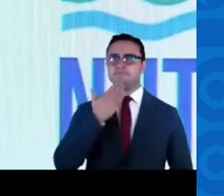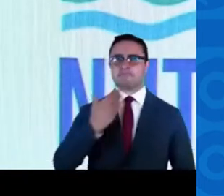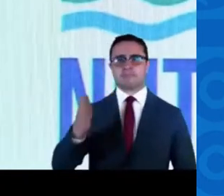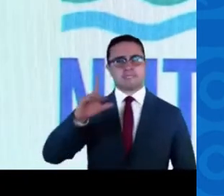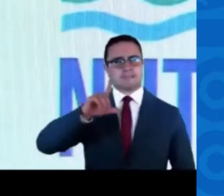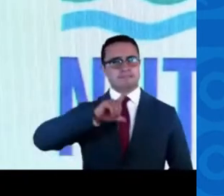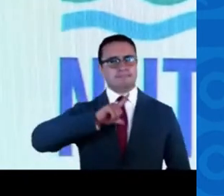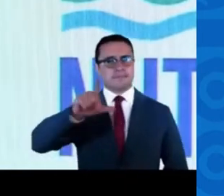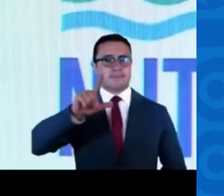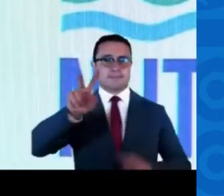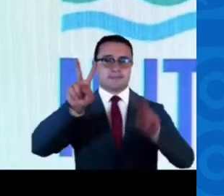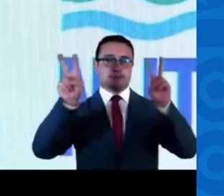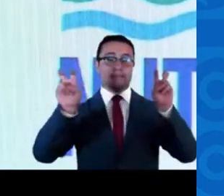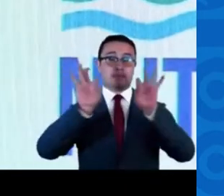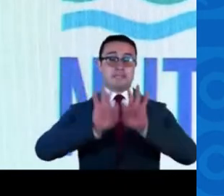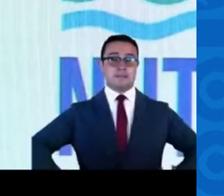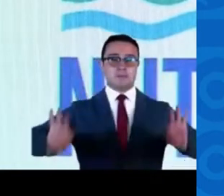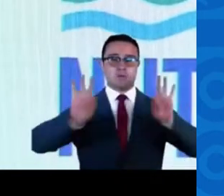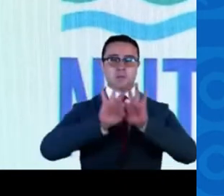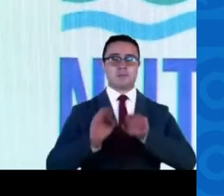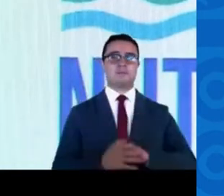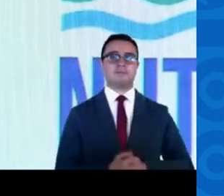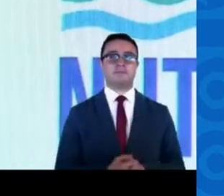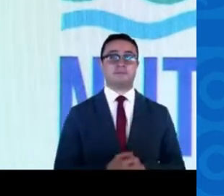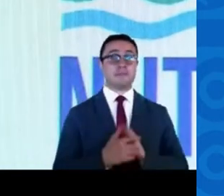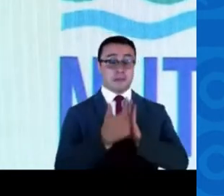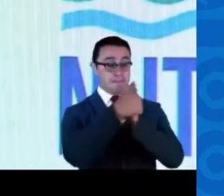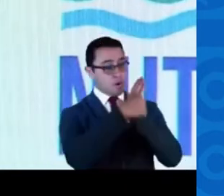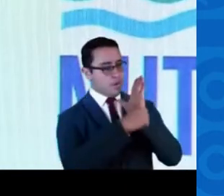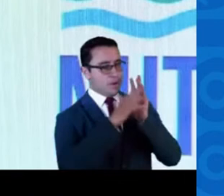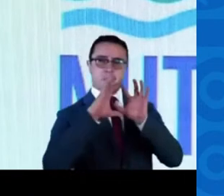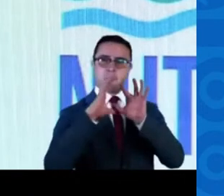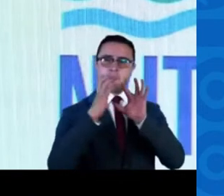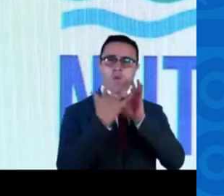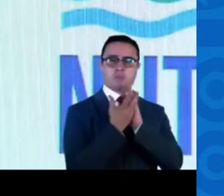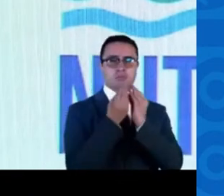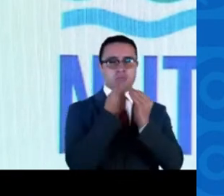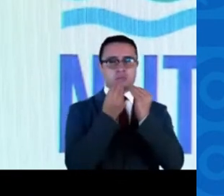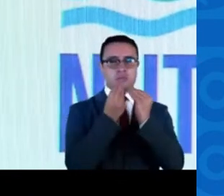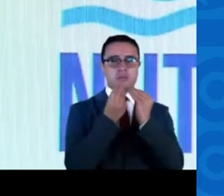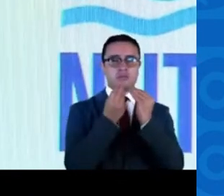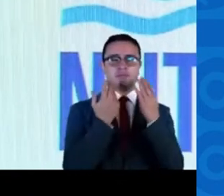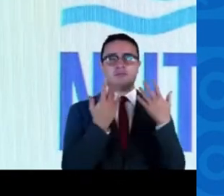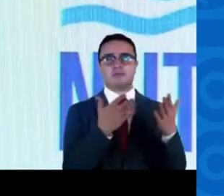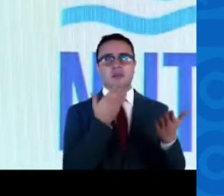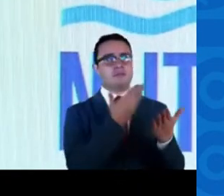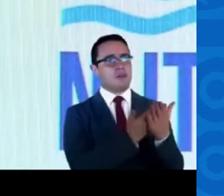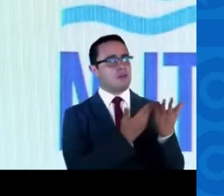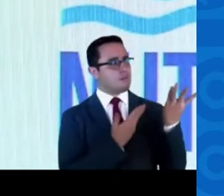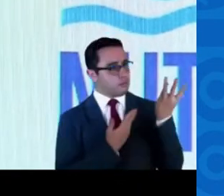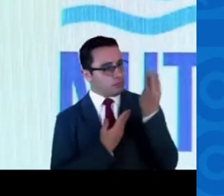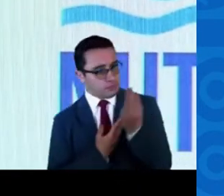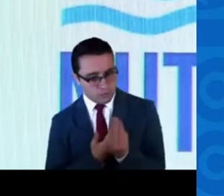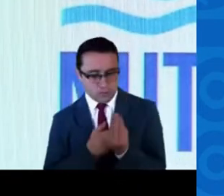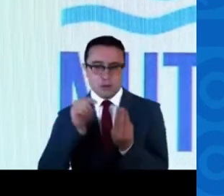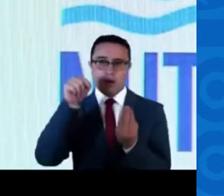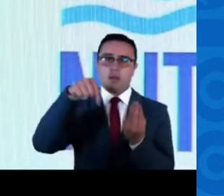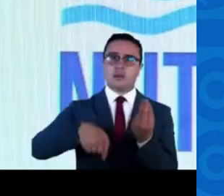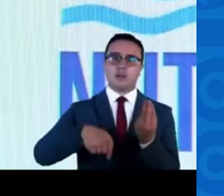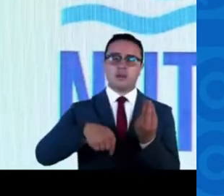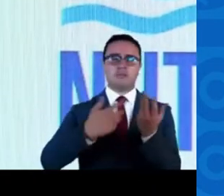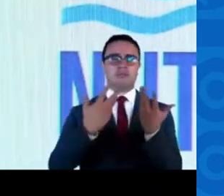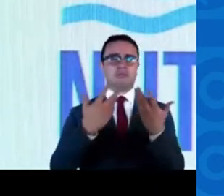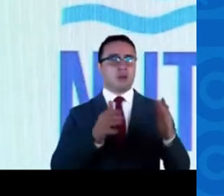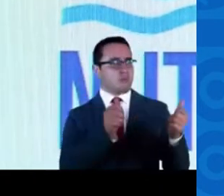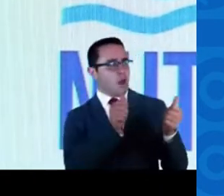Thank you for your leadership in on this important aspect. And to the World Food Program, thank you for